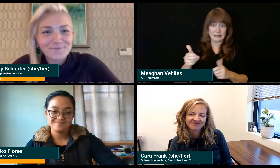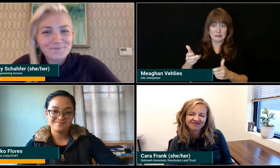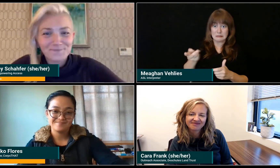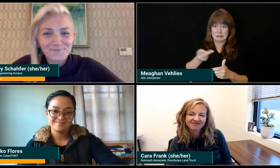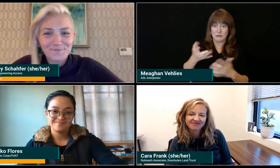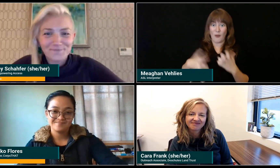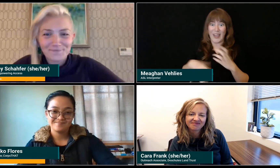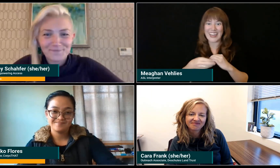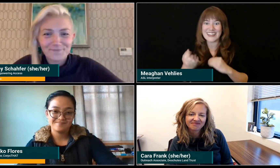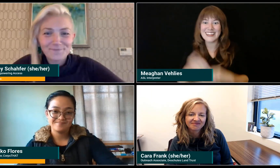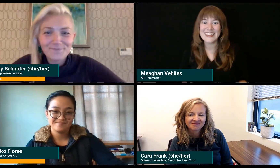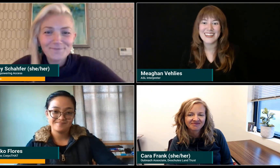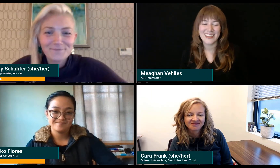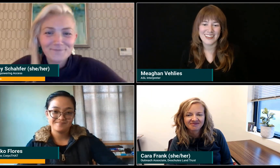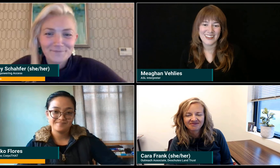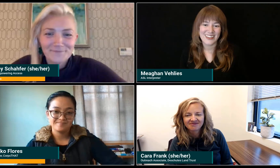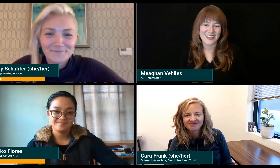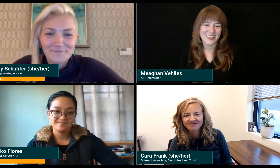add?